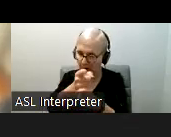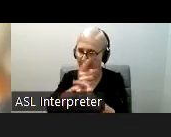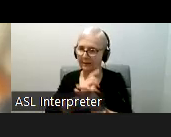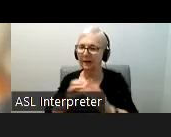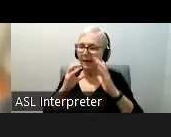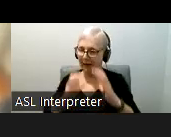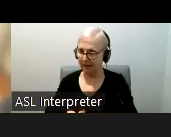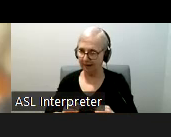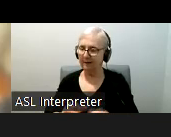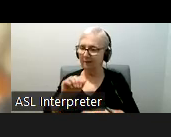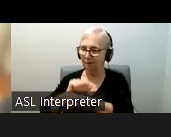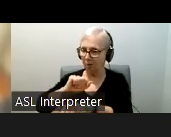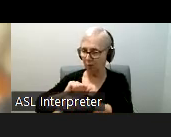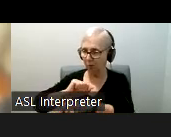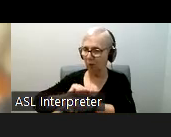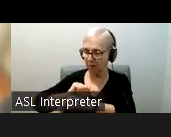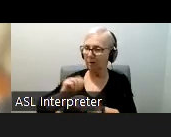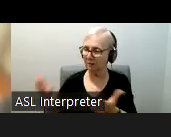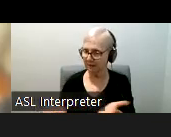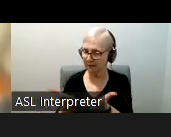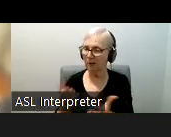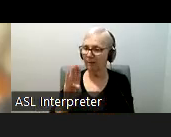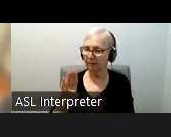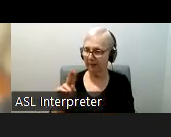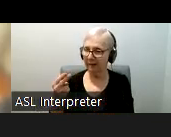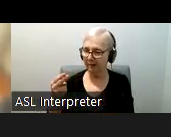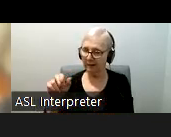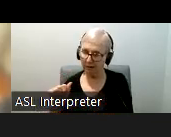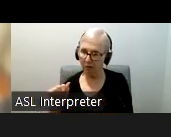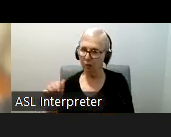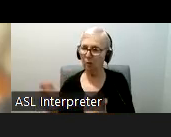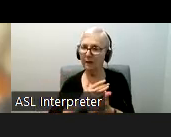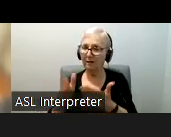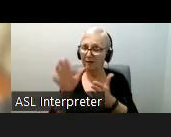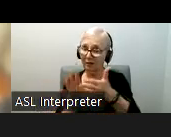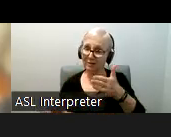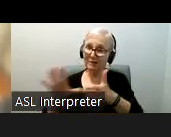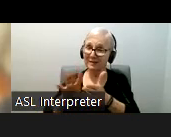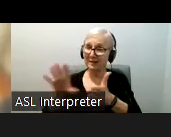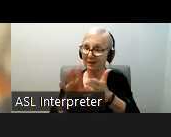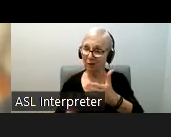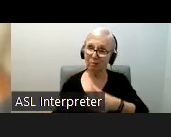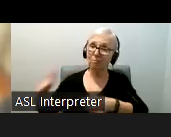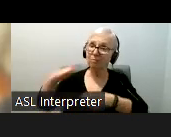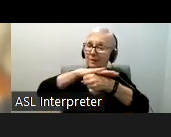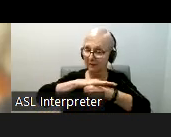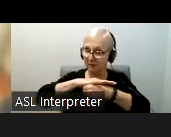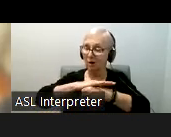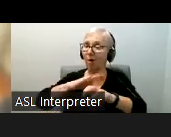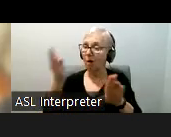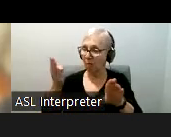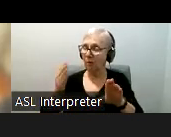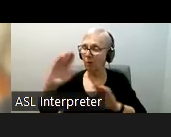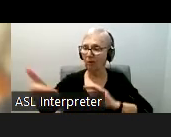And that's something I've learned that whenever there's a senior position open, we will invite someone to join us for